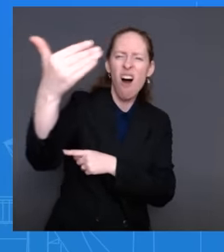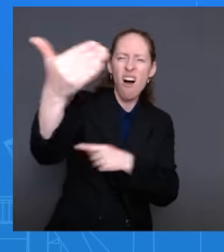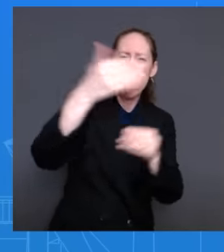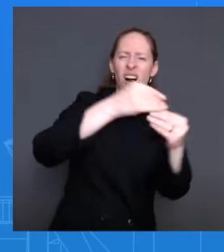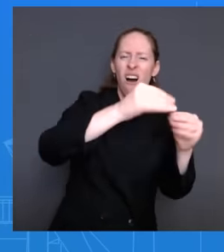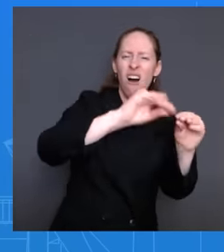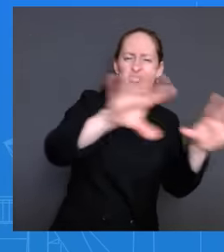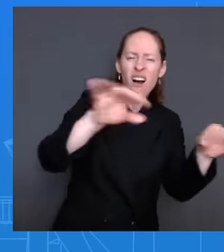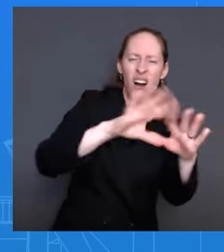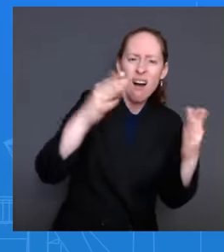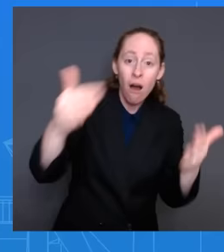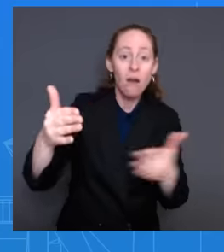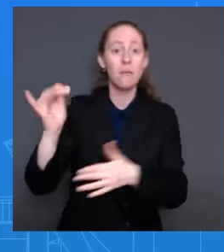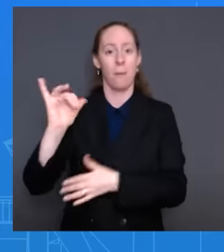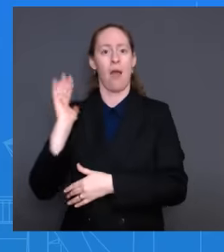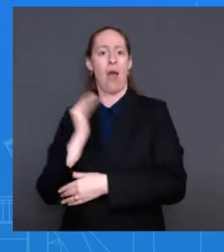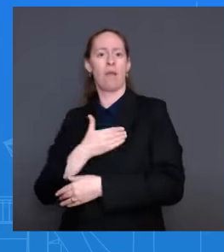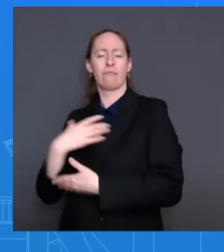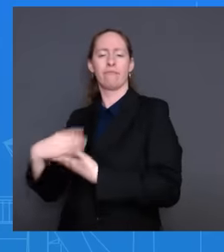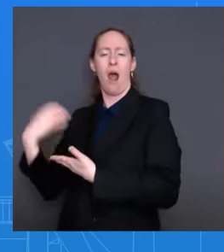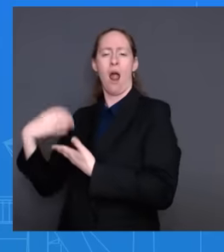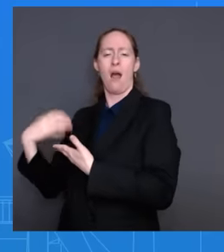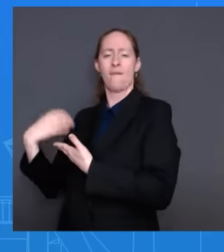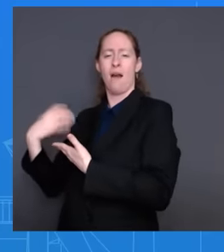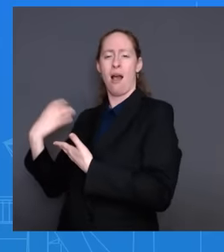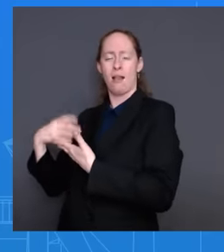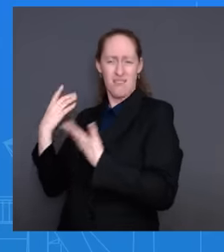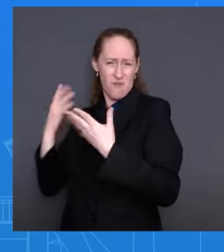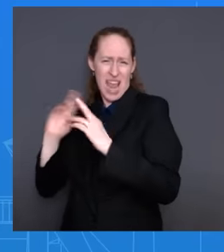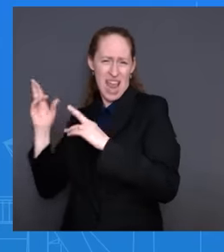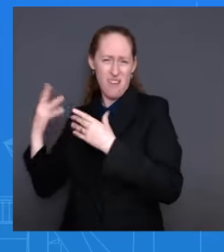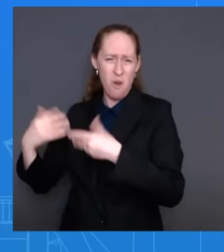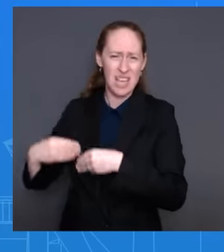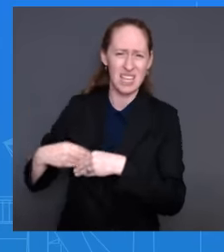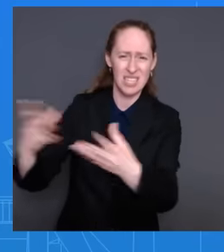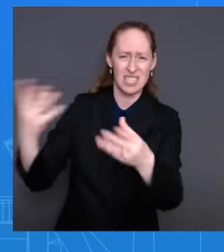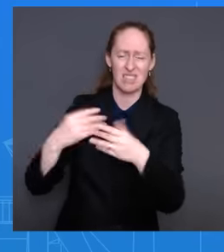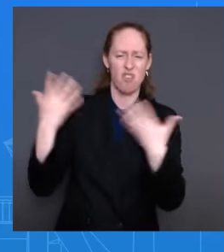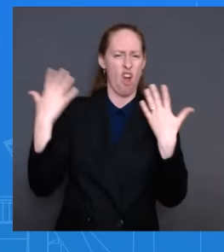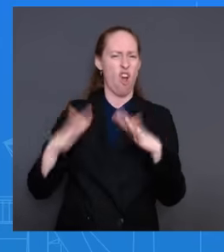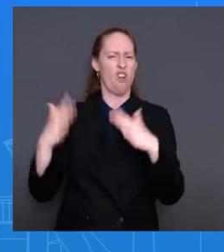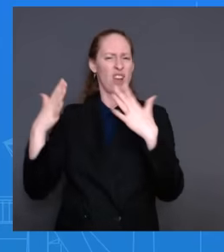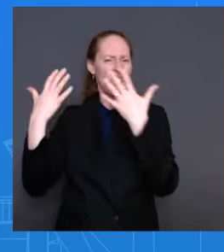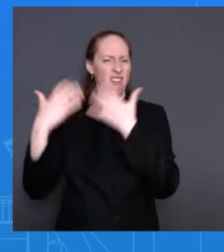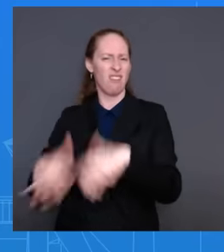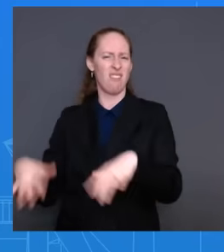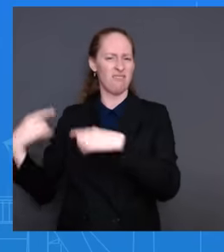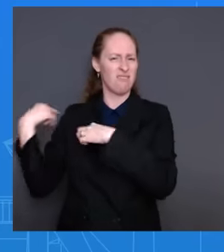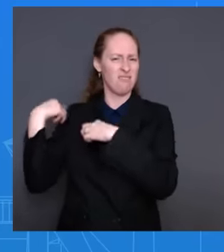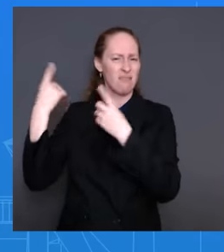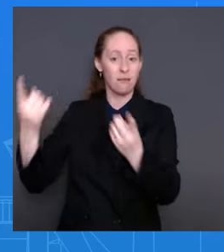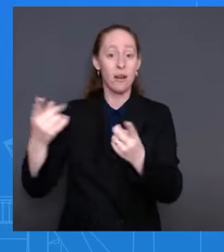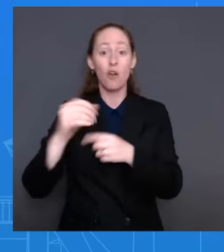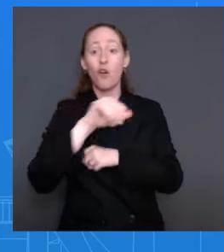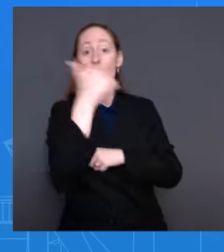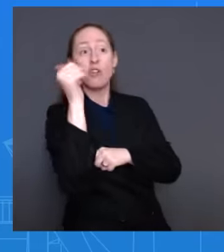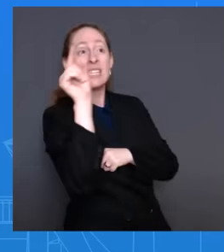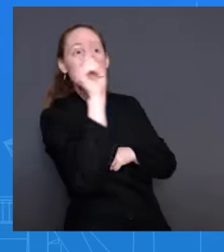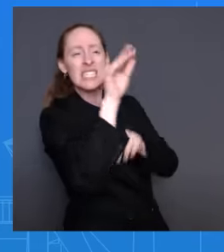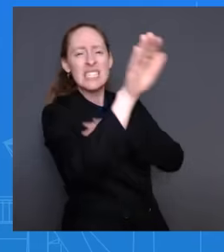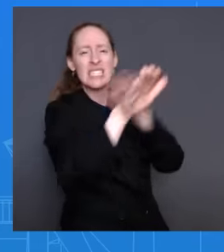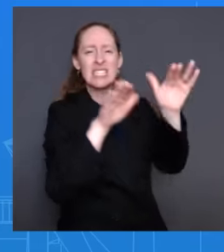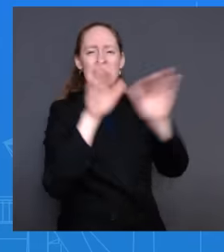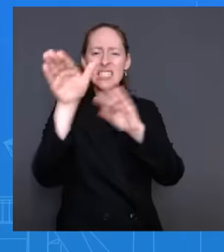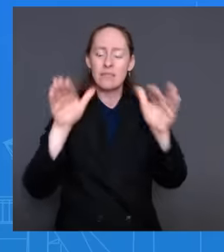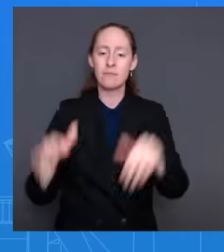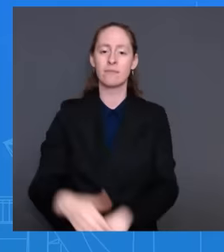to an additional 60 million barrels of oil from other country reserves. That's for gas, to help with gas. The administration has